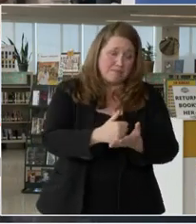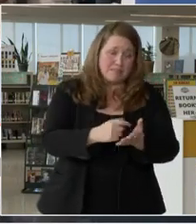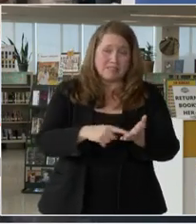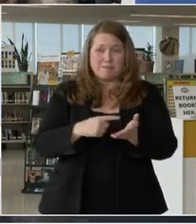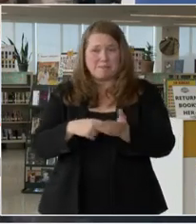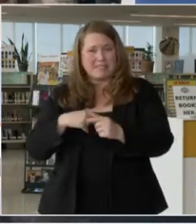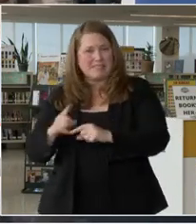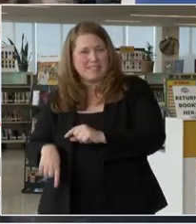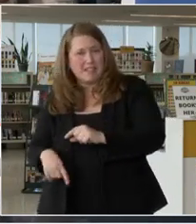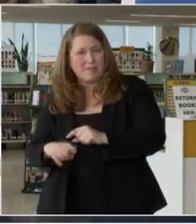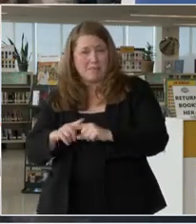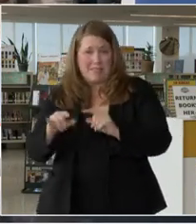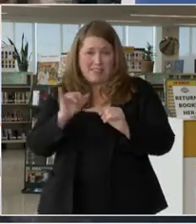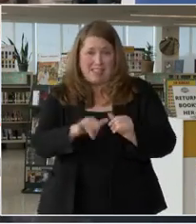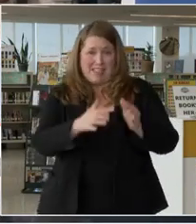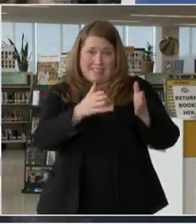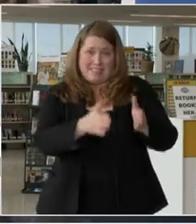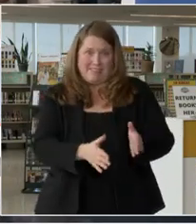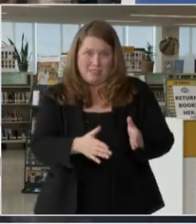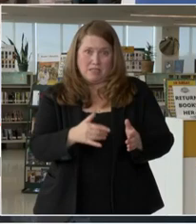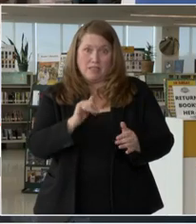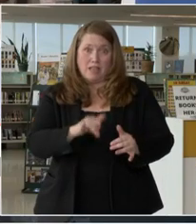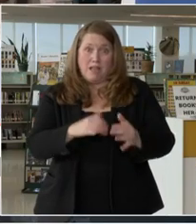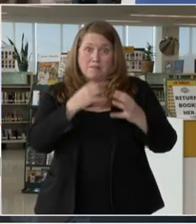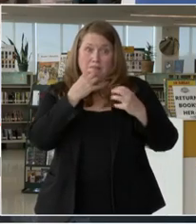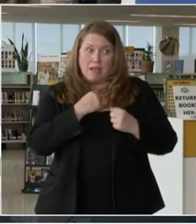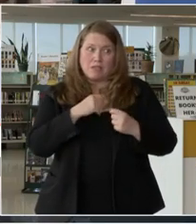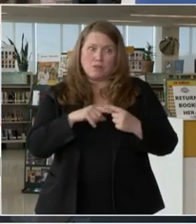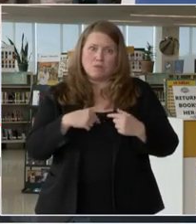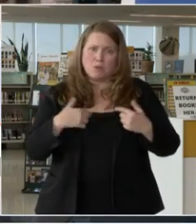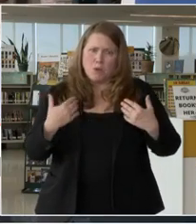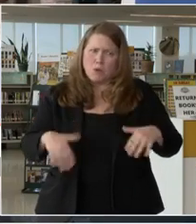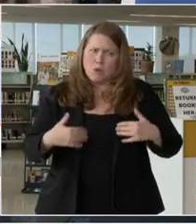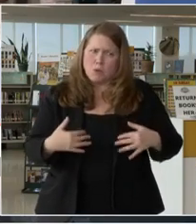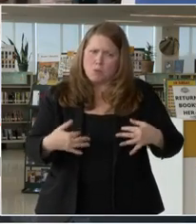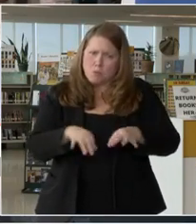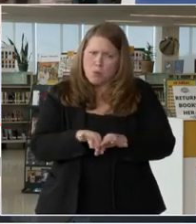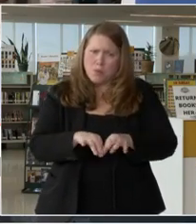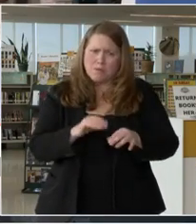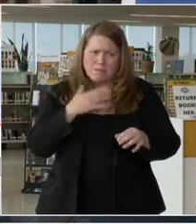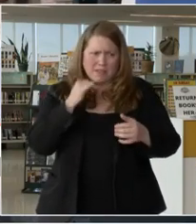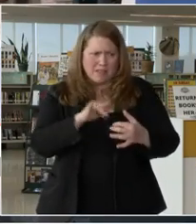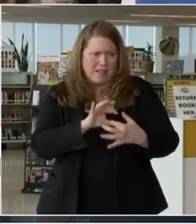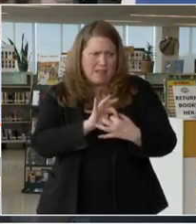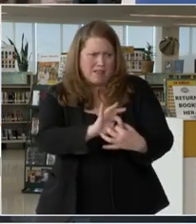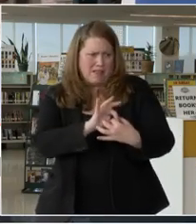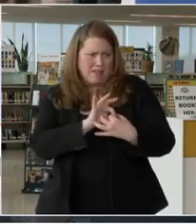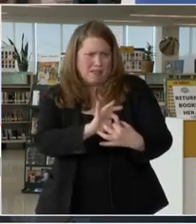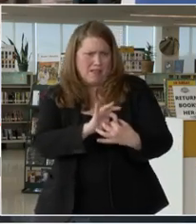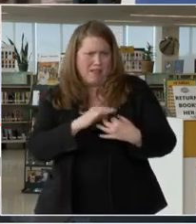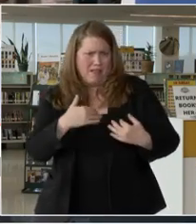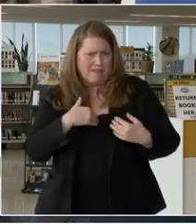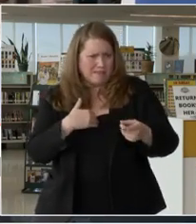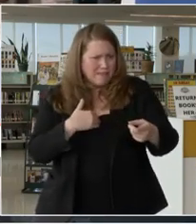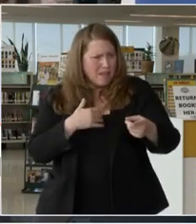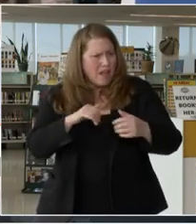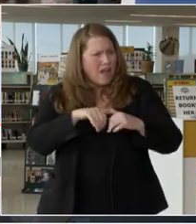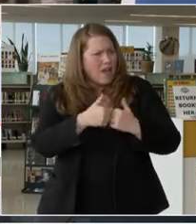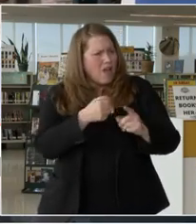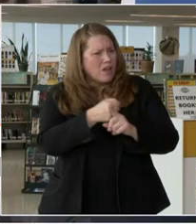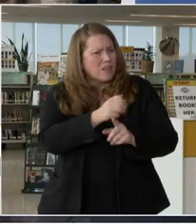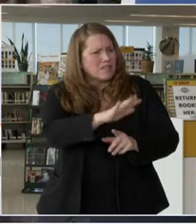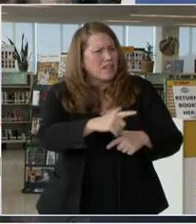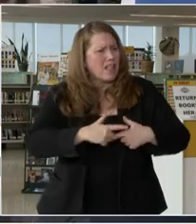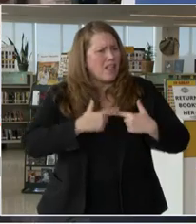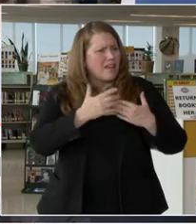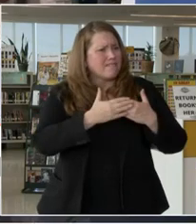like that, for that individual, that matters. It matters, because that connection may change that person's life. It may change the trajectory of